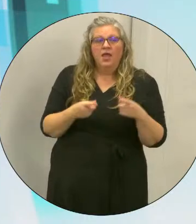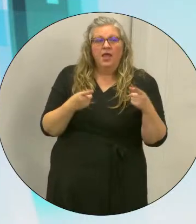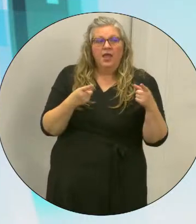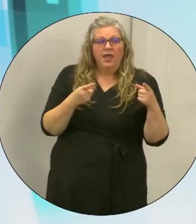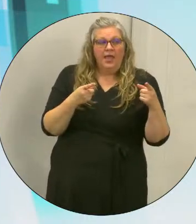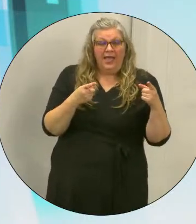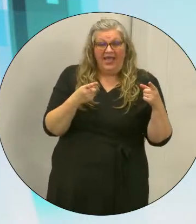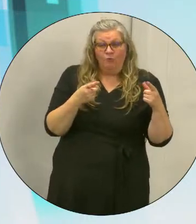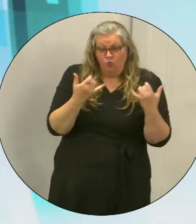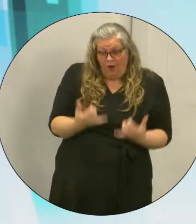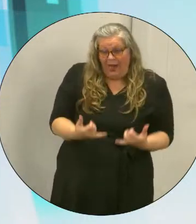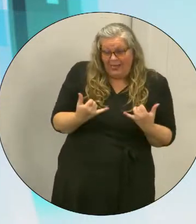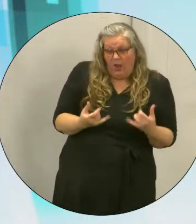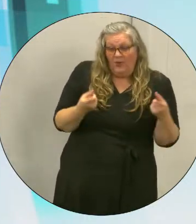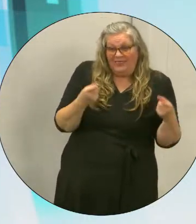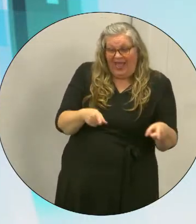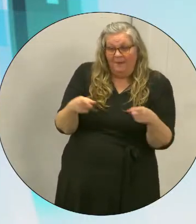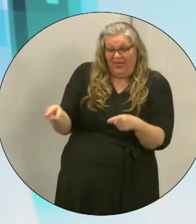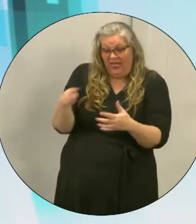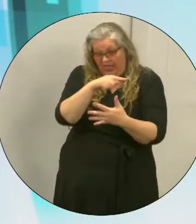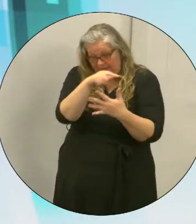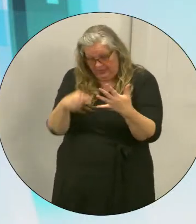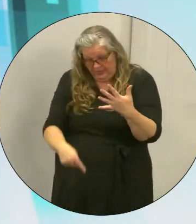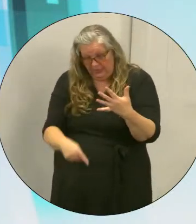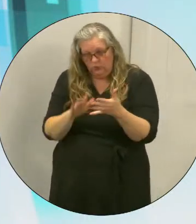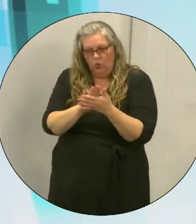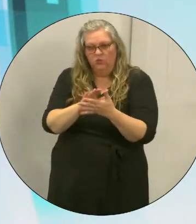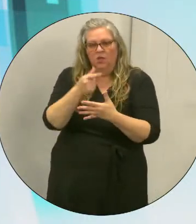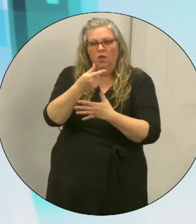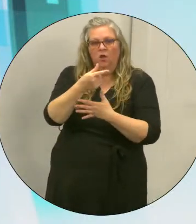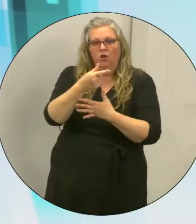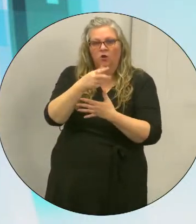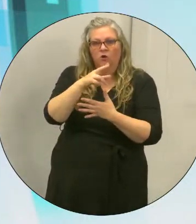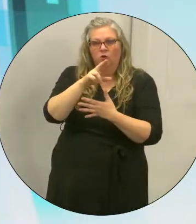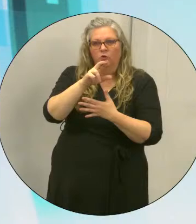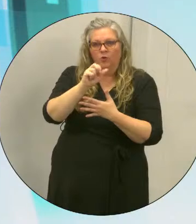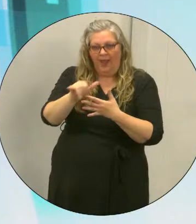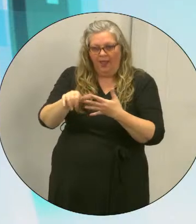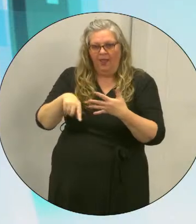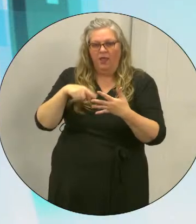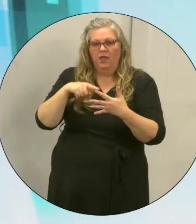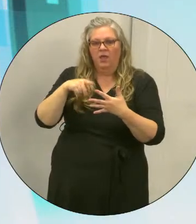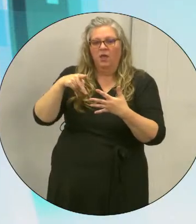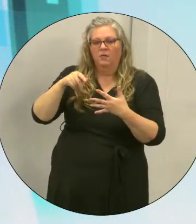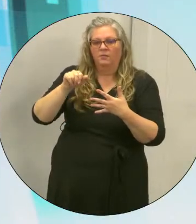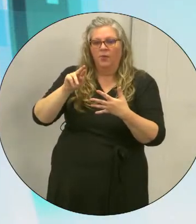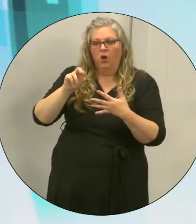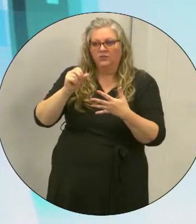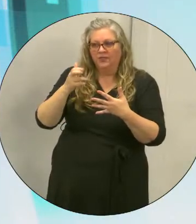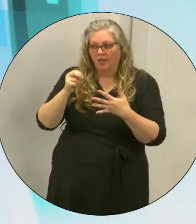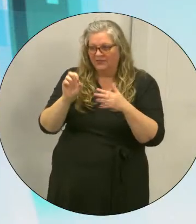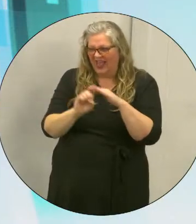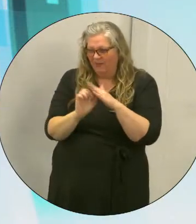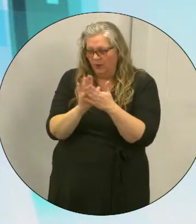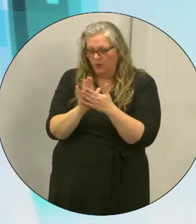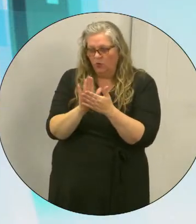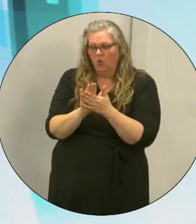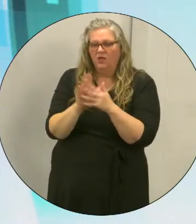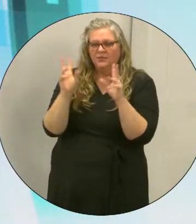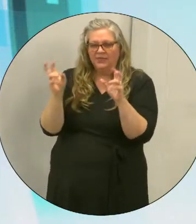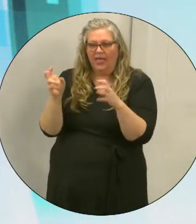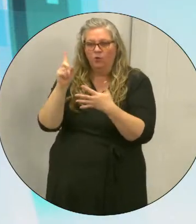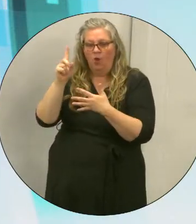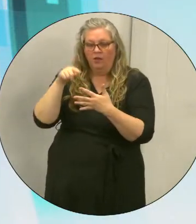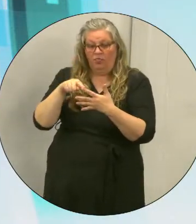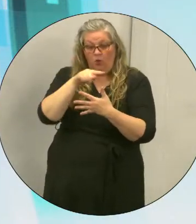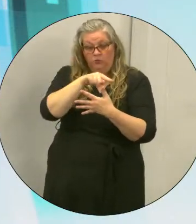following schools that I know of. Gray Elementary School, Parsons Elementary School, which is also Titled I. Those